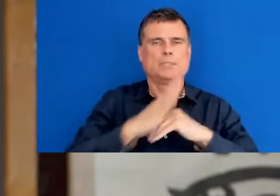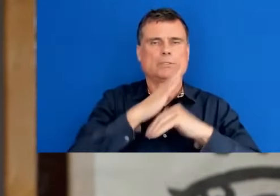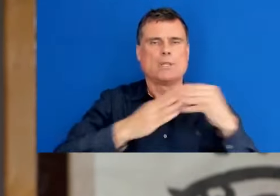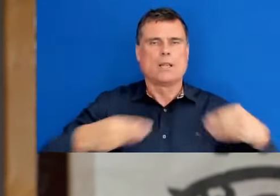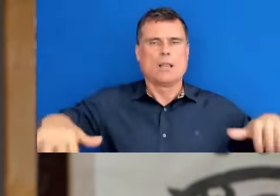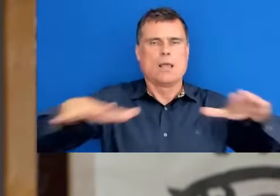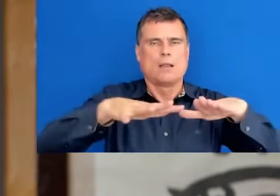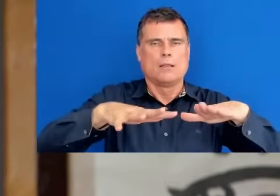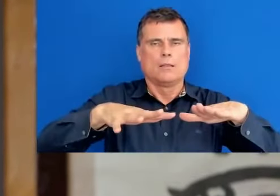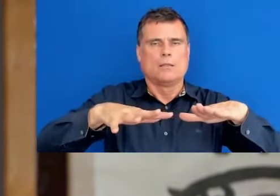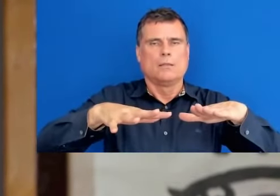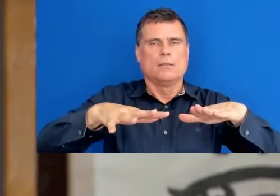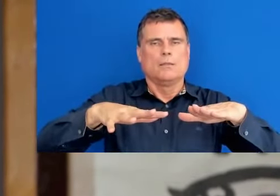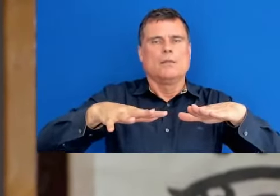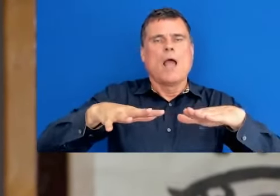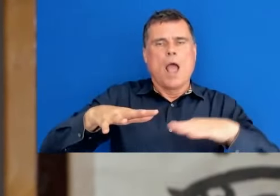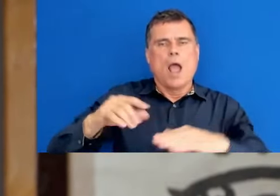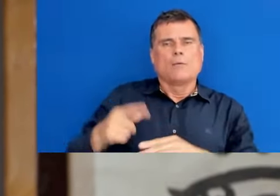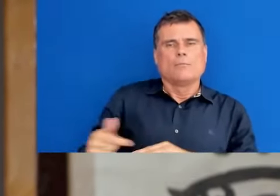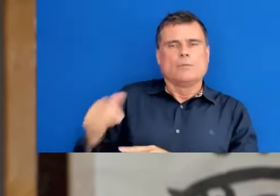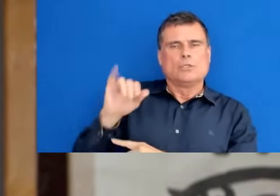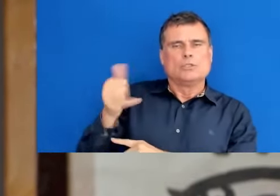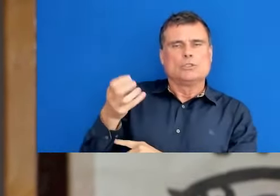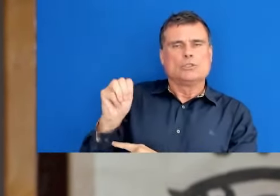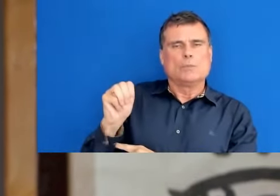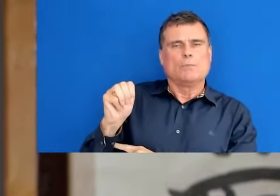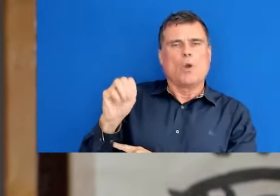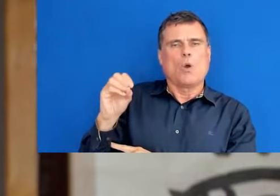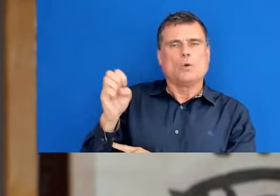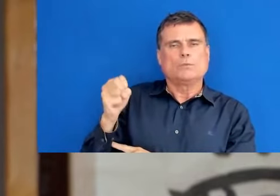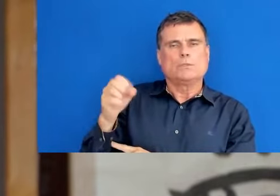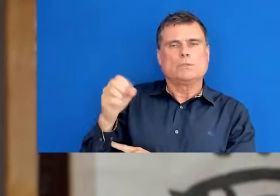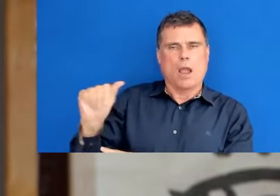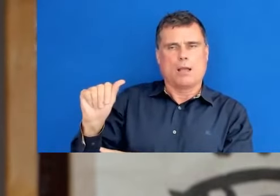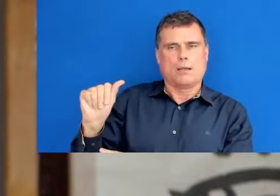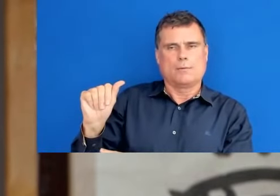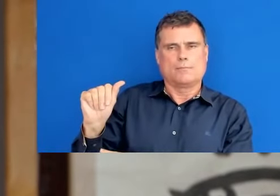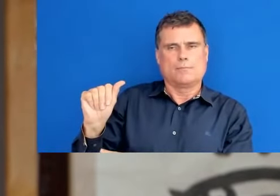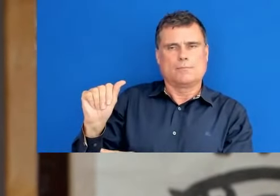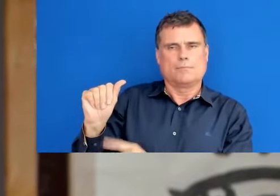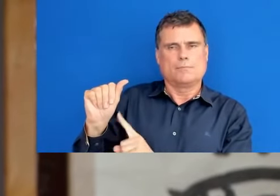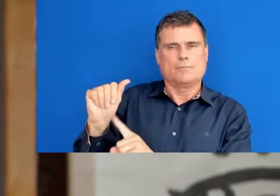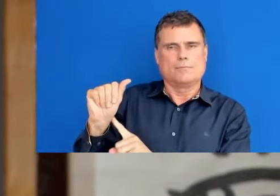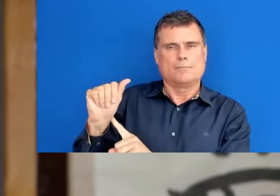And local resident and community member, Jim Kojima.